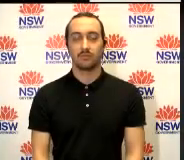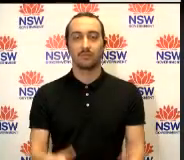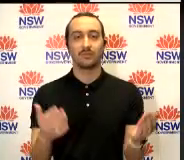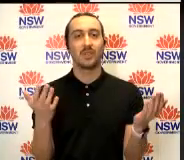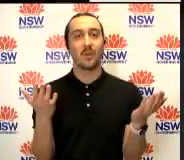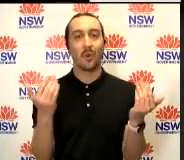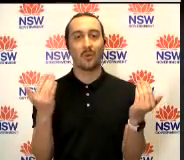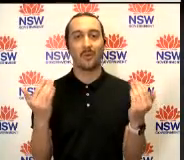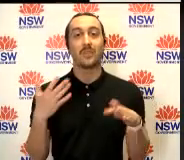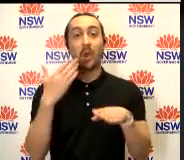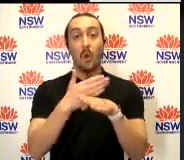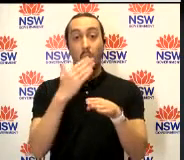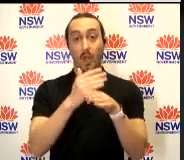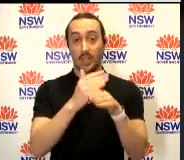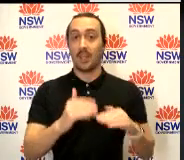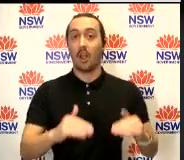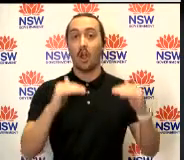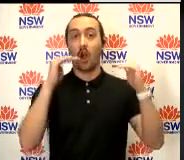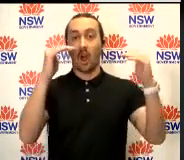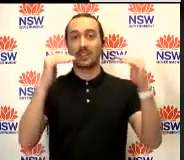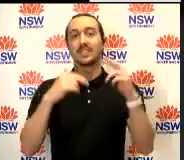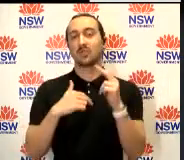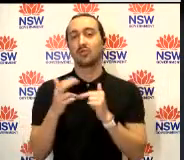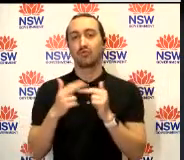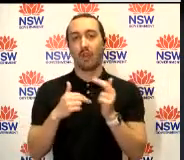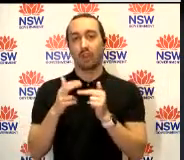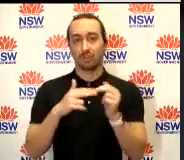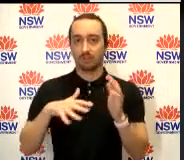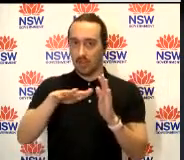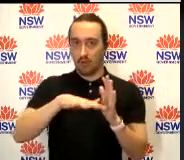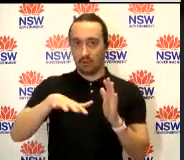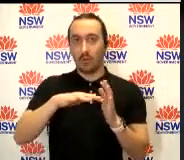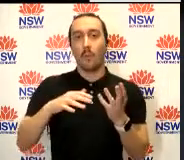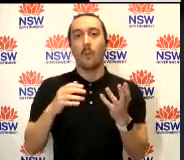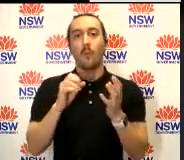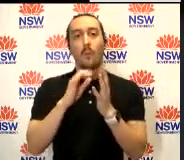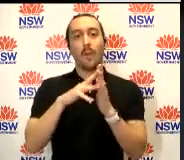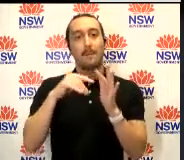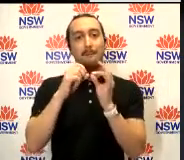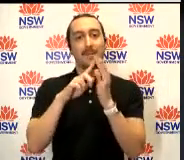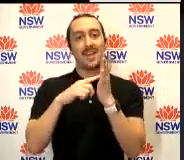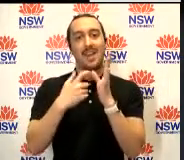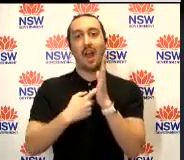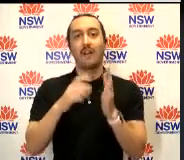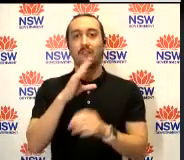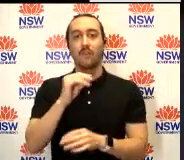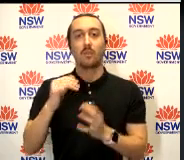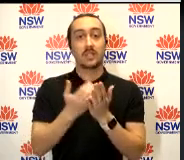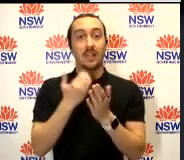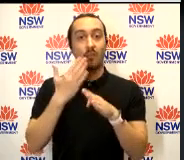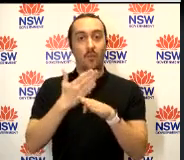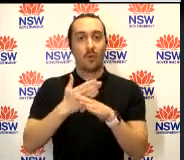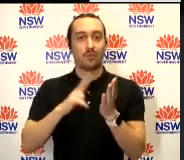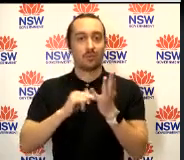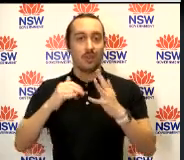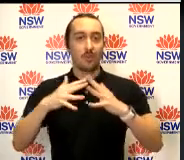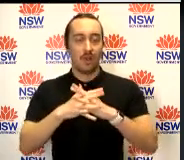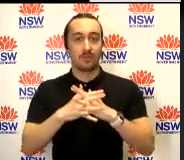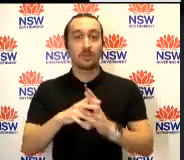Welcome to the Working at Heights in Construction webinar hosted by SafeWork New South Wales. My name is Johnny Auditore,